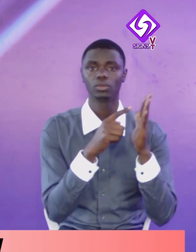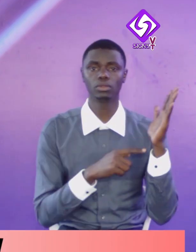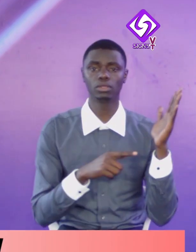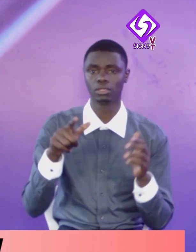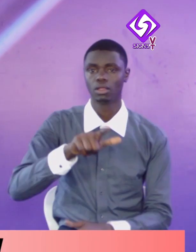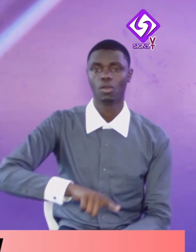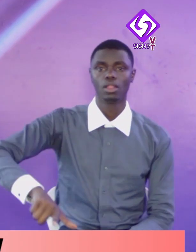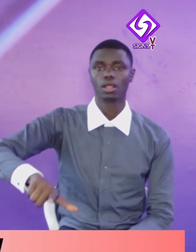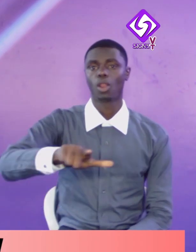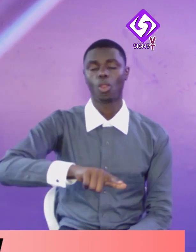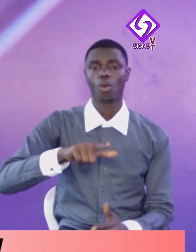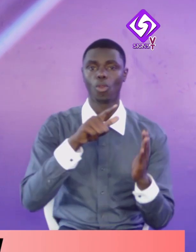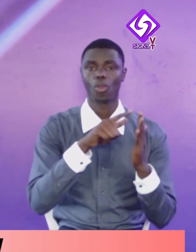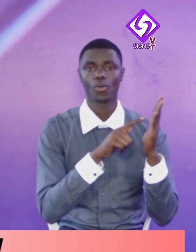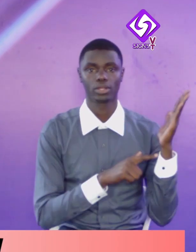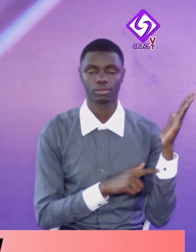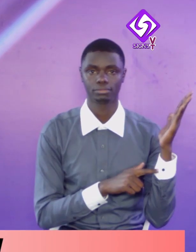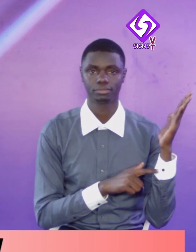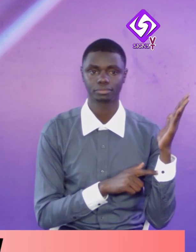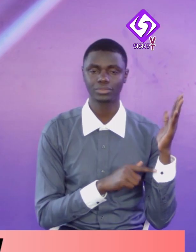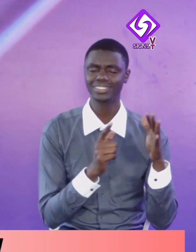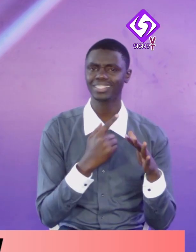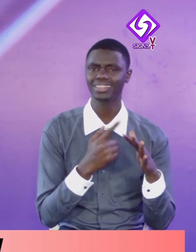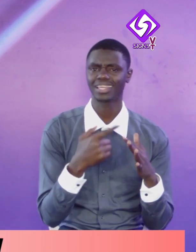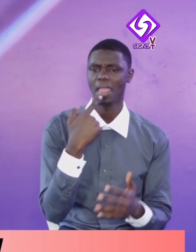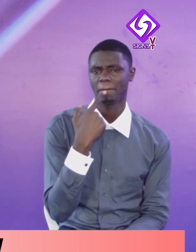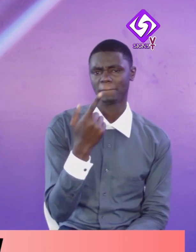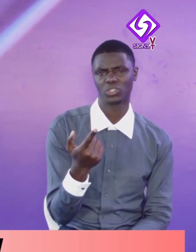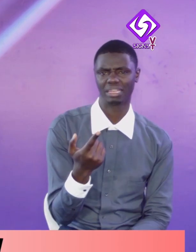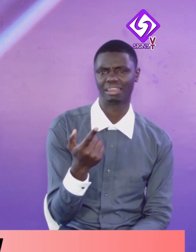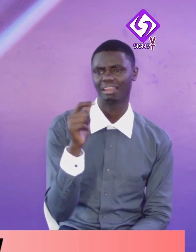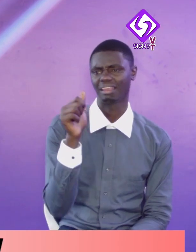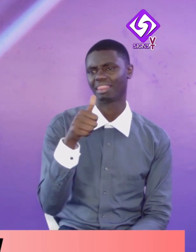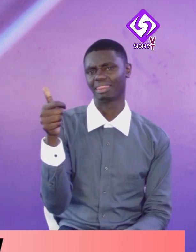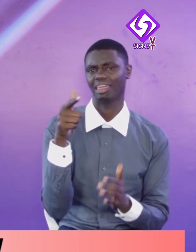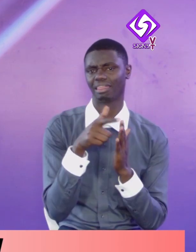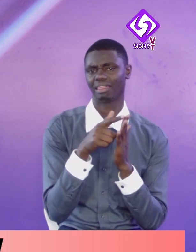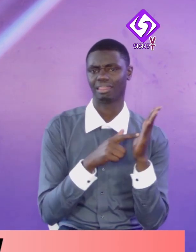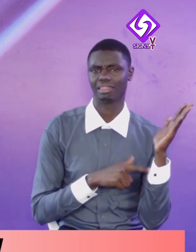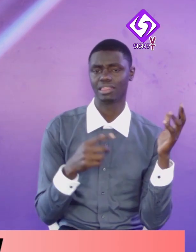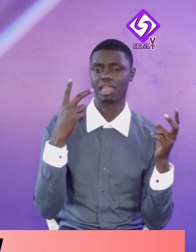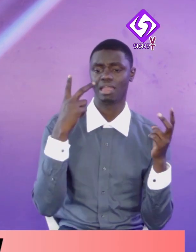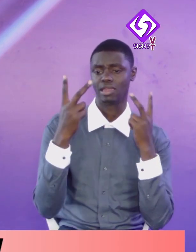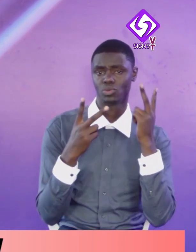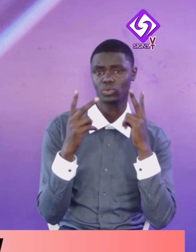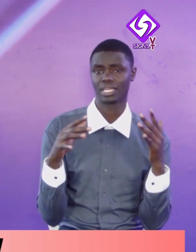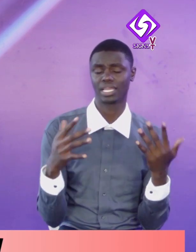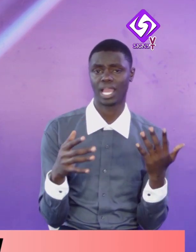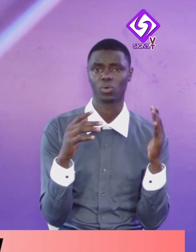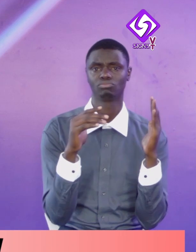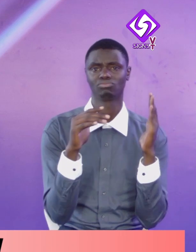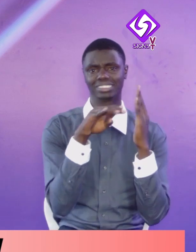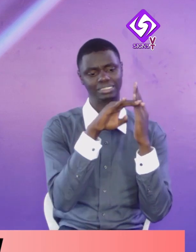locally and mentioning just the other leagues and looking at how the standings